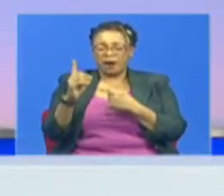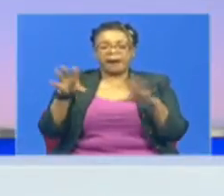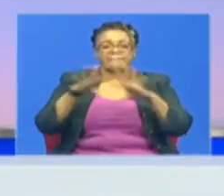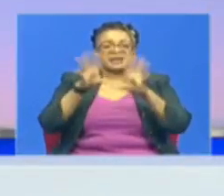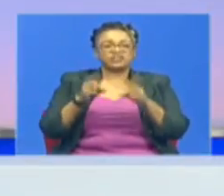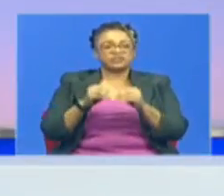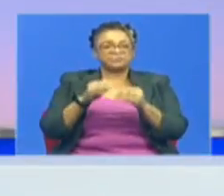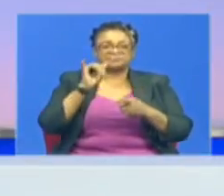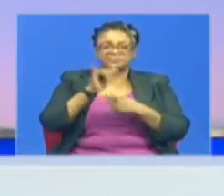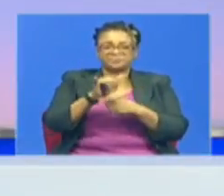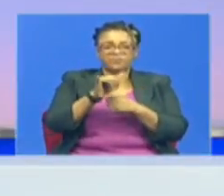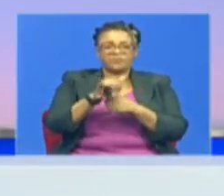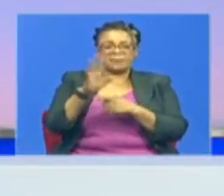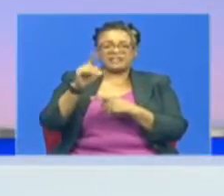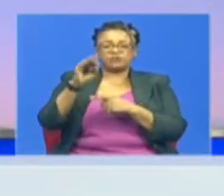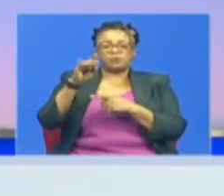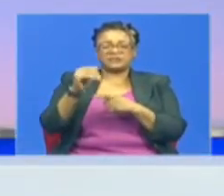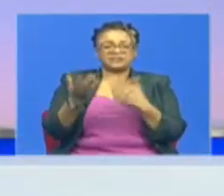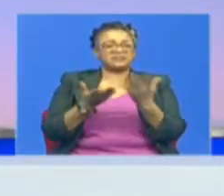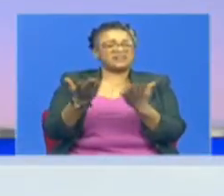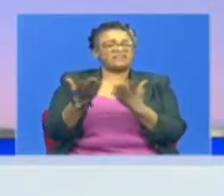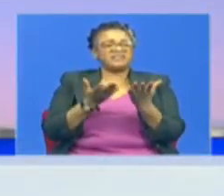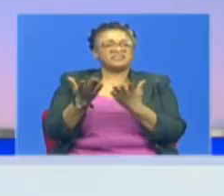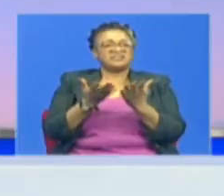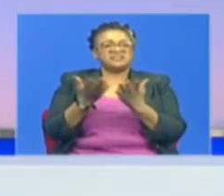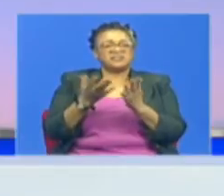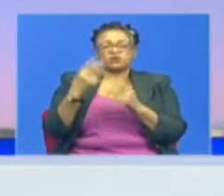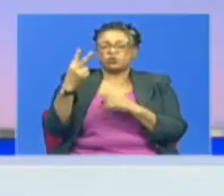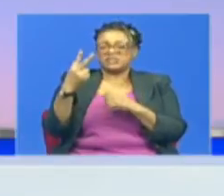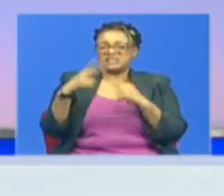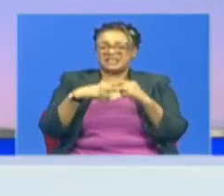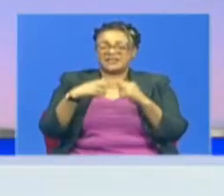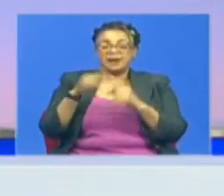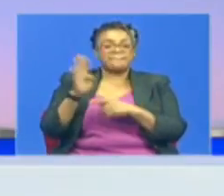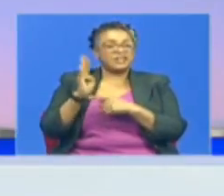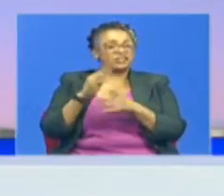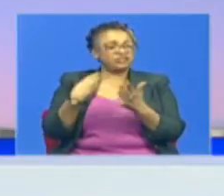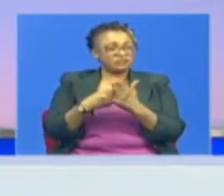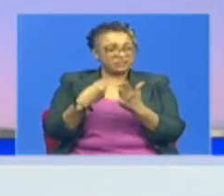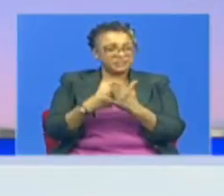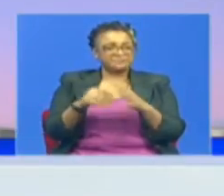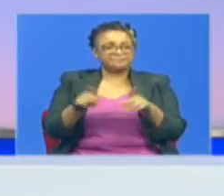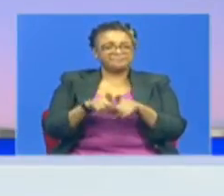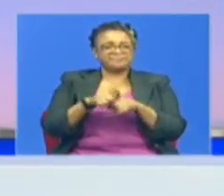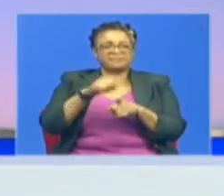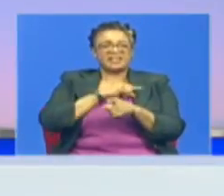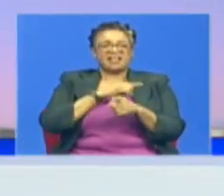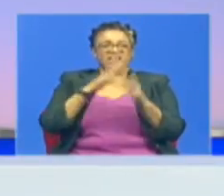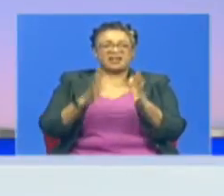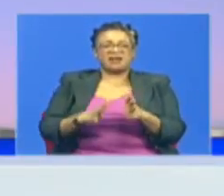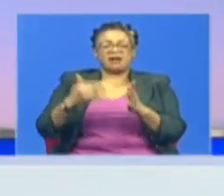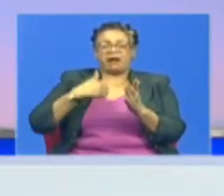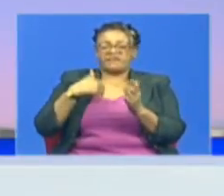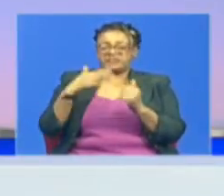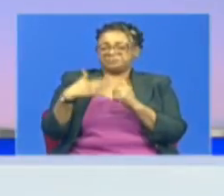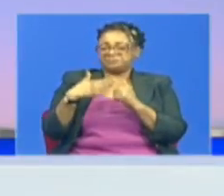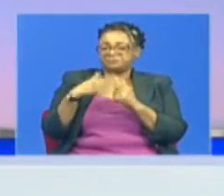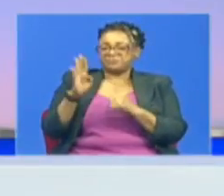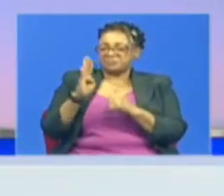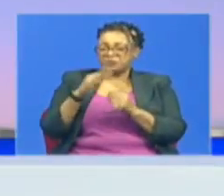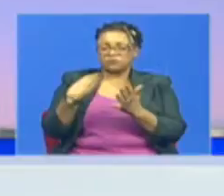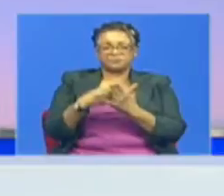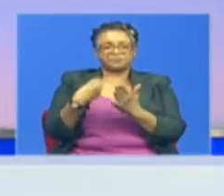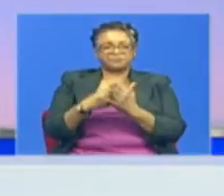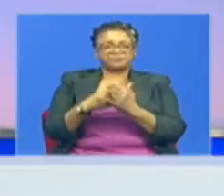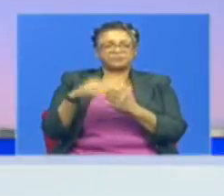Nairobi Metropolitan Services about 27 billion shillings and the governor just 9 billion shillings, some MCAs